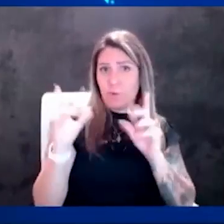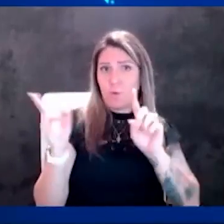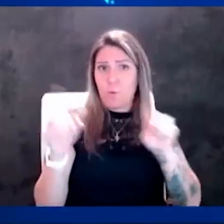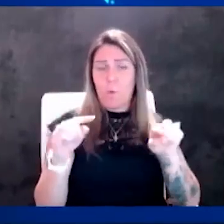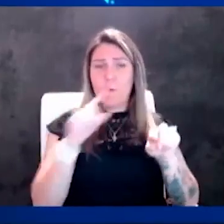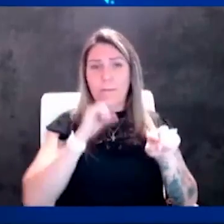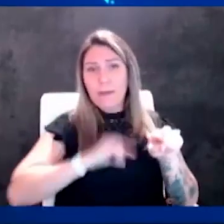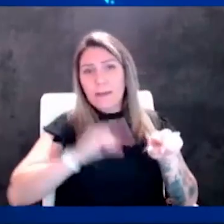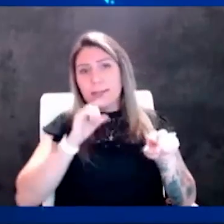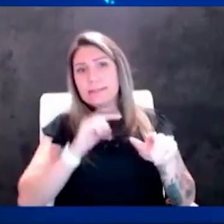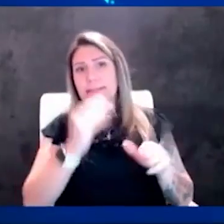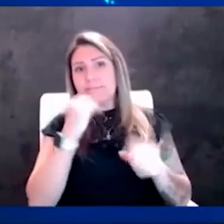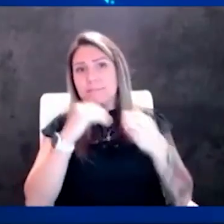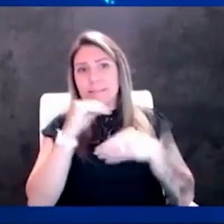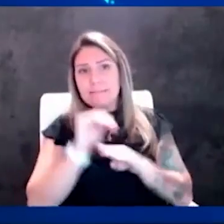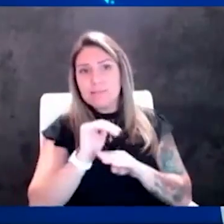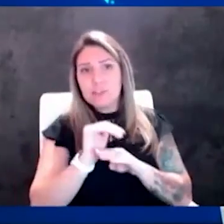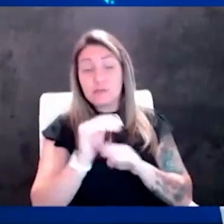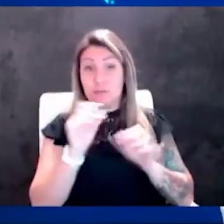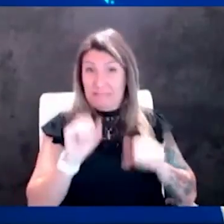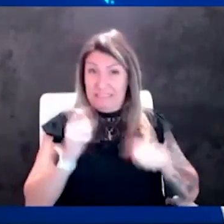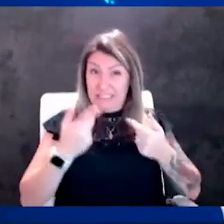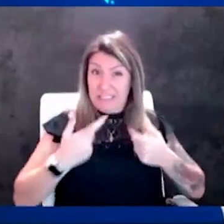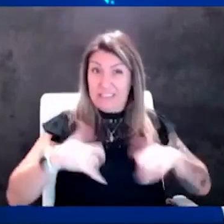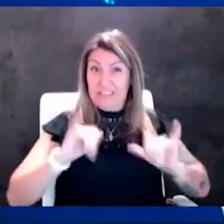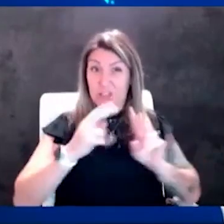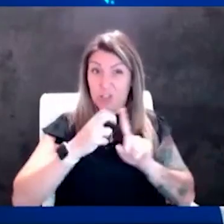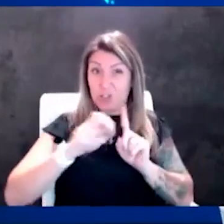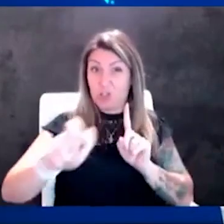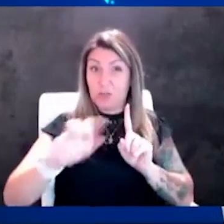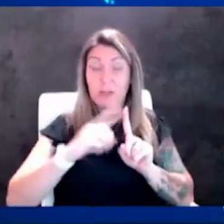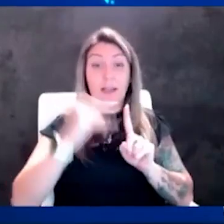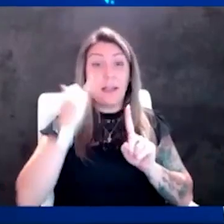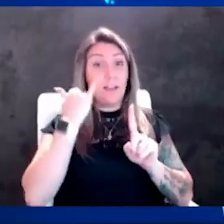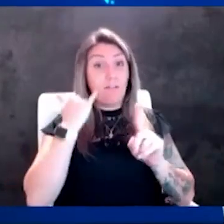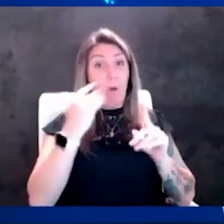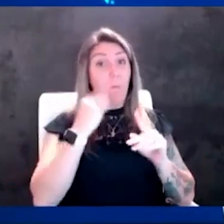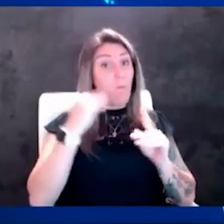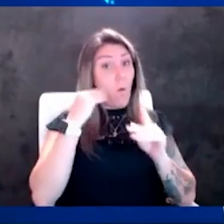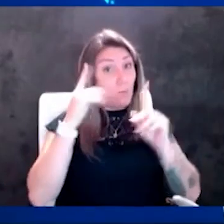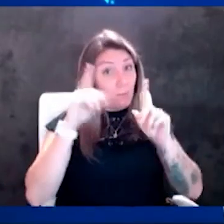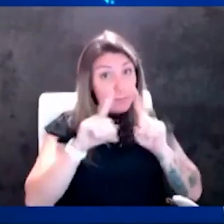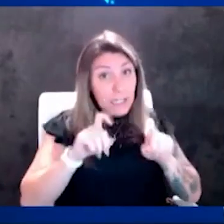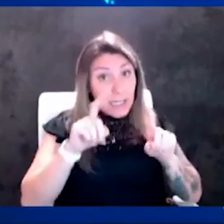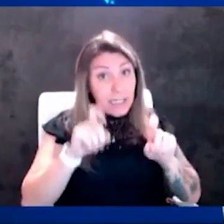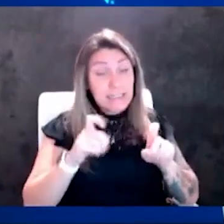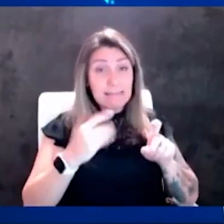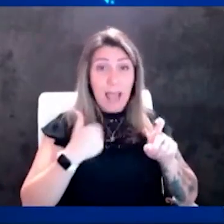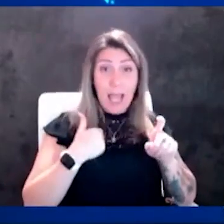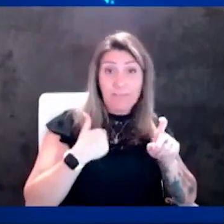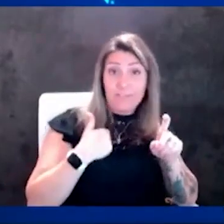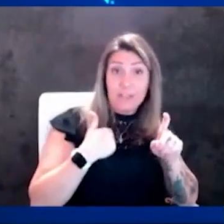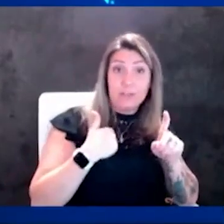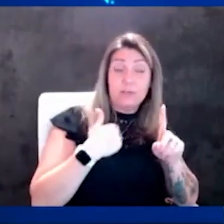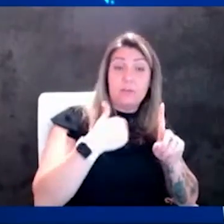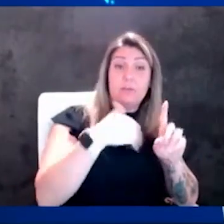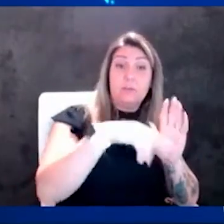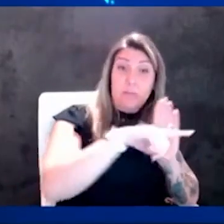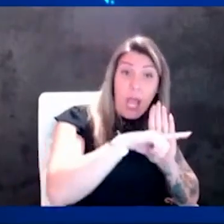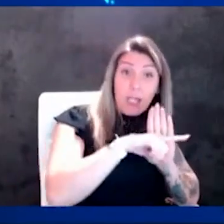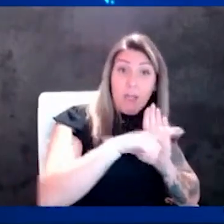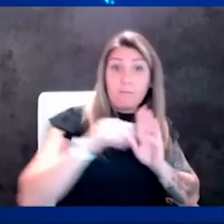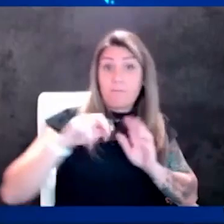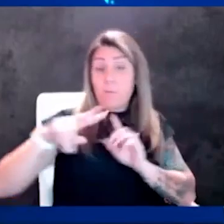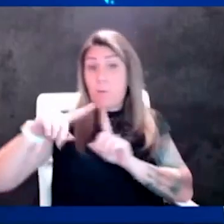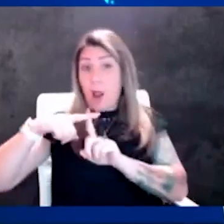you could still be doing that. Home testing, if you got the antigen, can't go. If you don't have the antigen, you're probably okay. But you